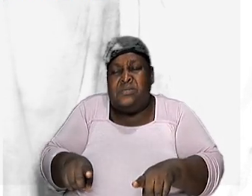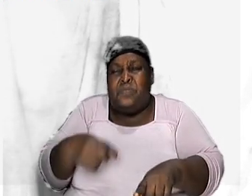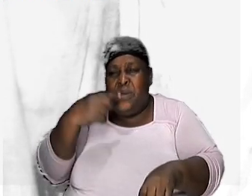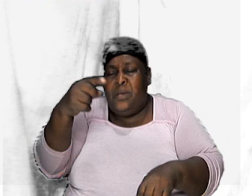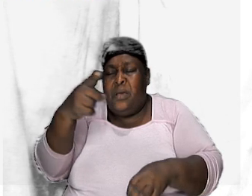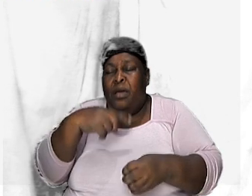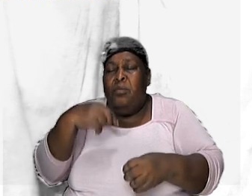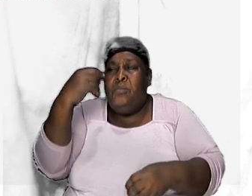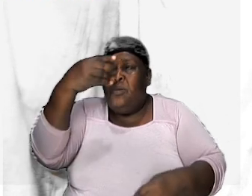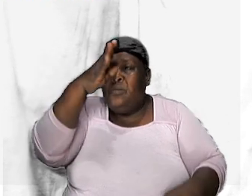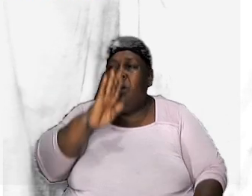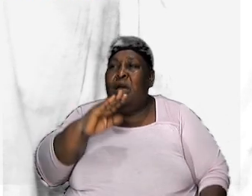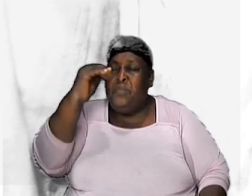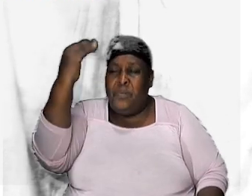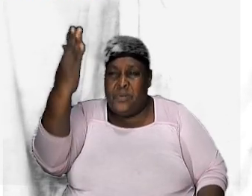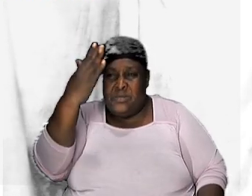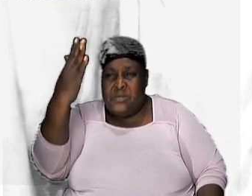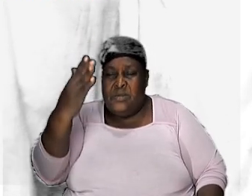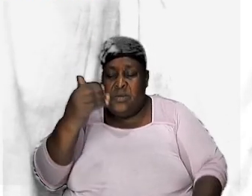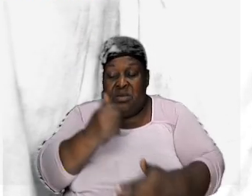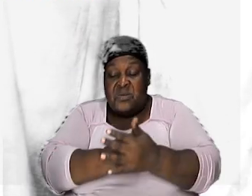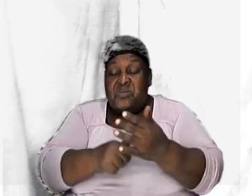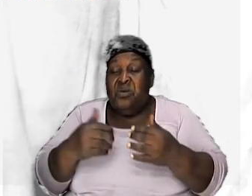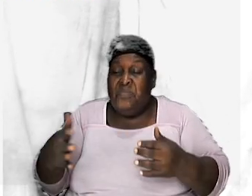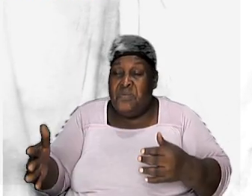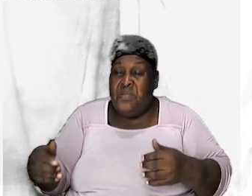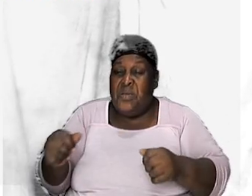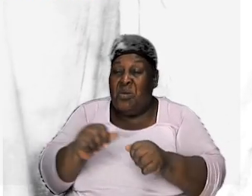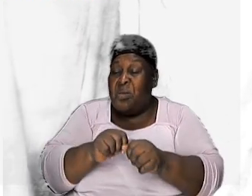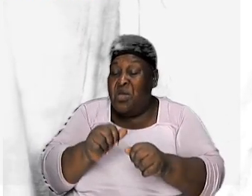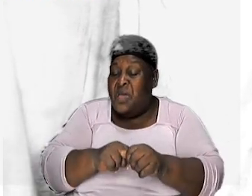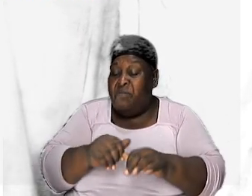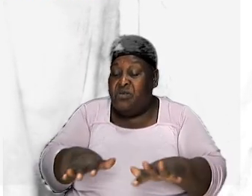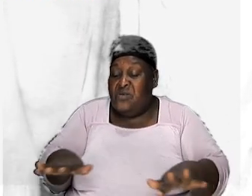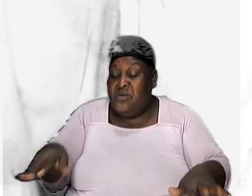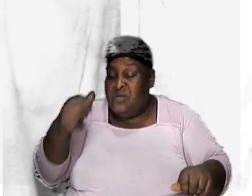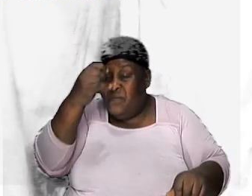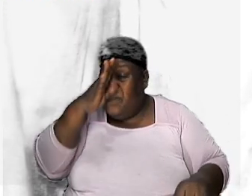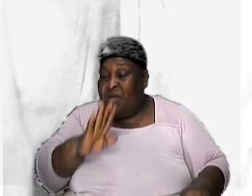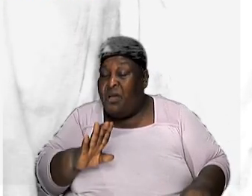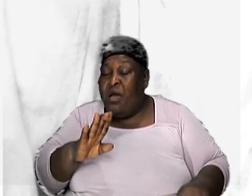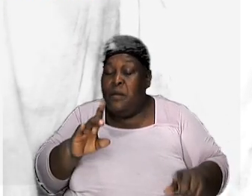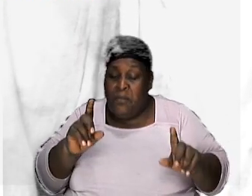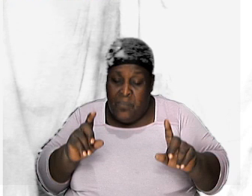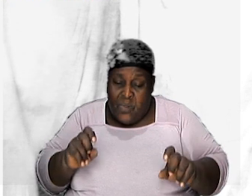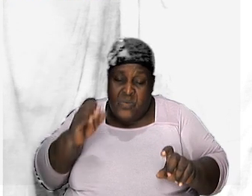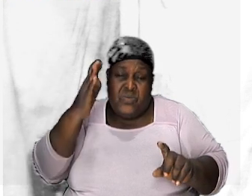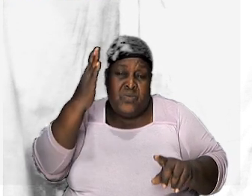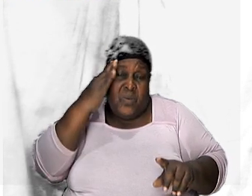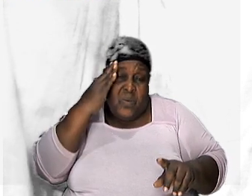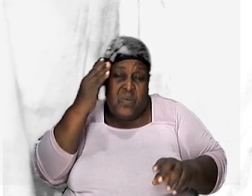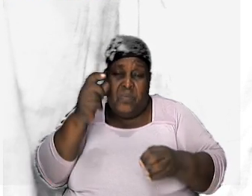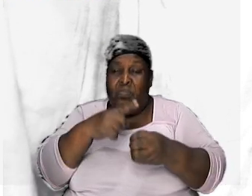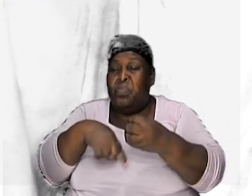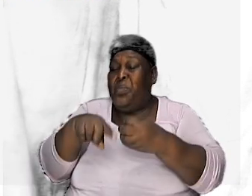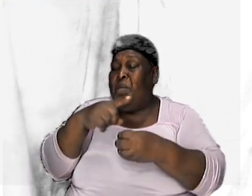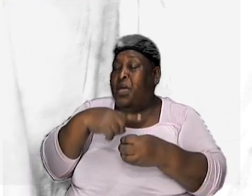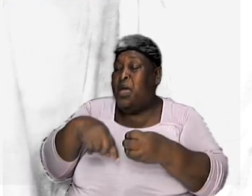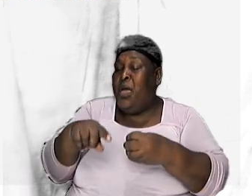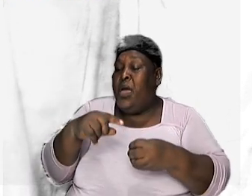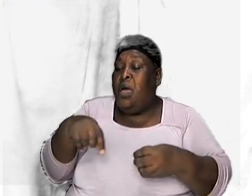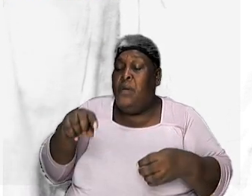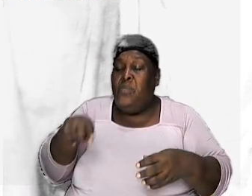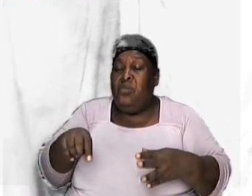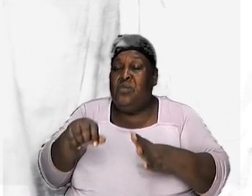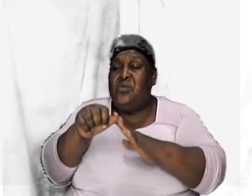God, there are some little basic things that every child of God should know about this subject that will usher